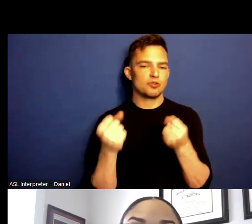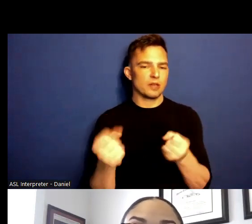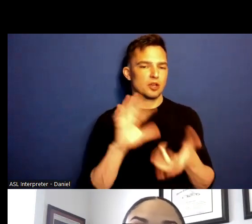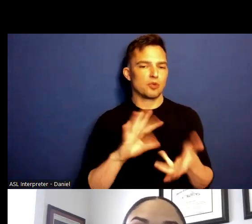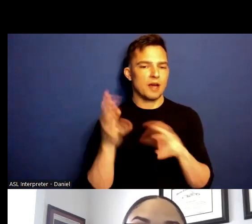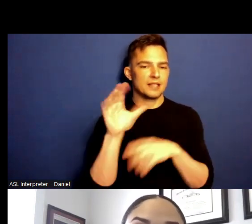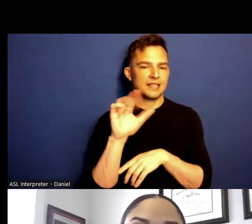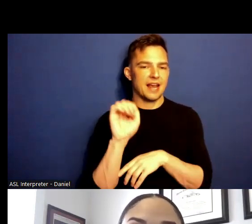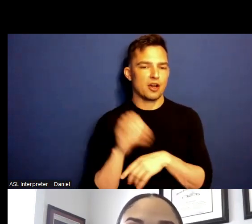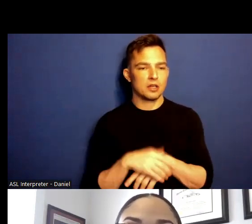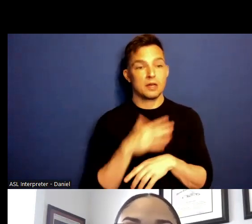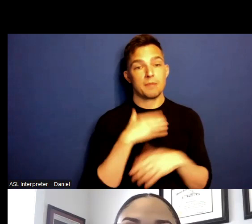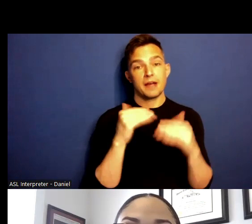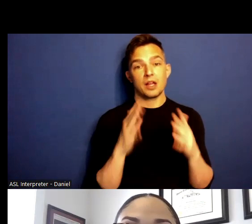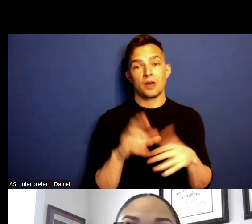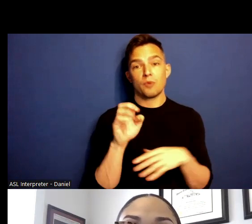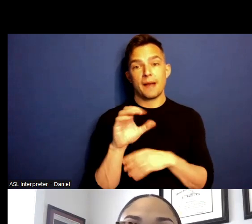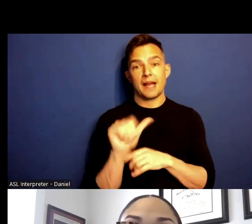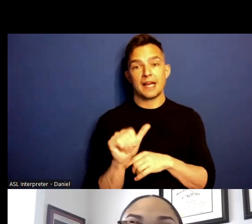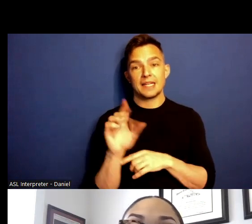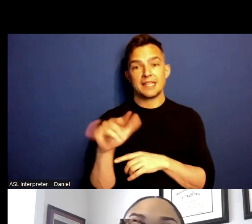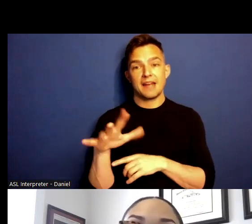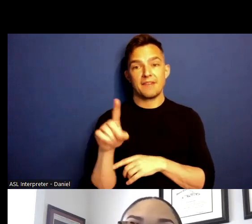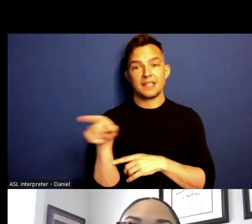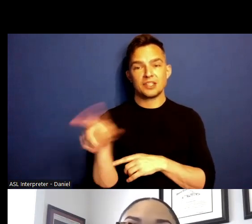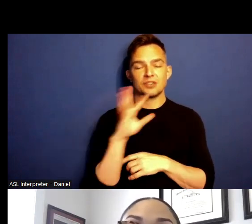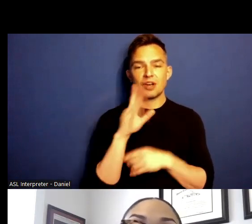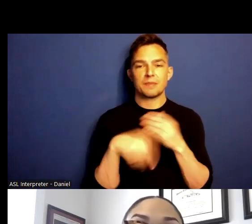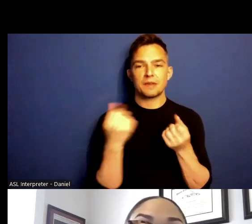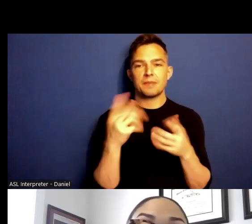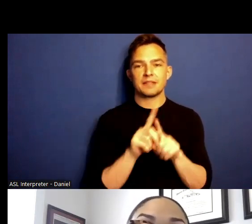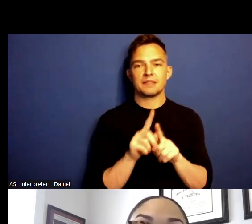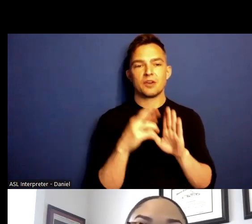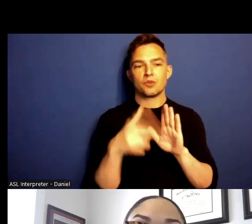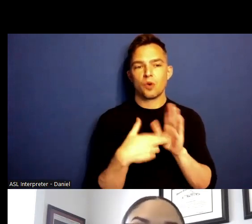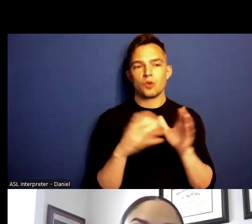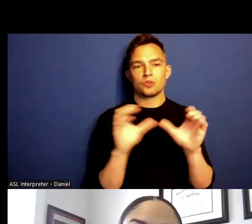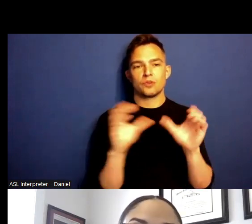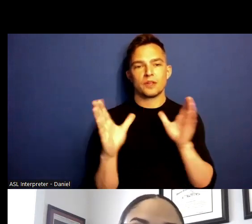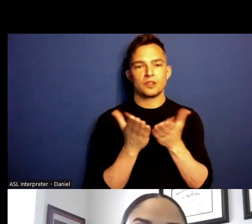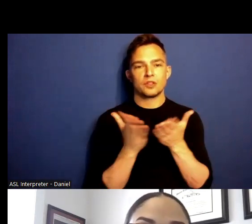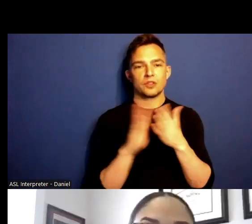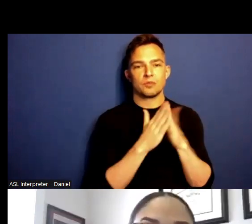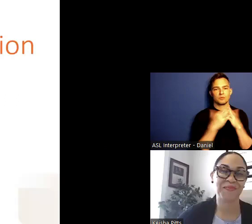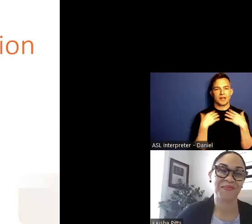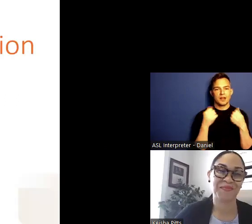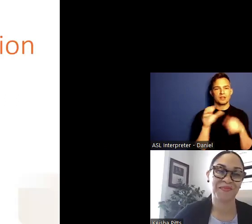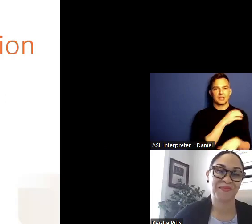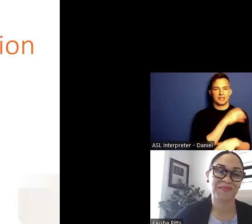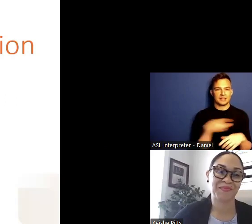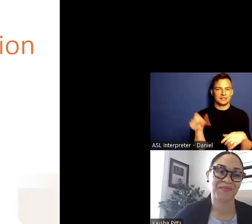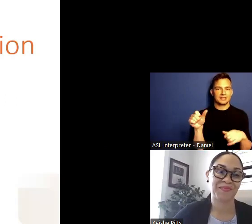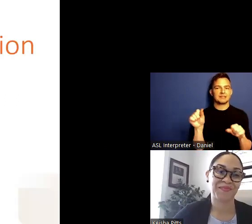My colleague, Rebecca David, is now going to talk about the many roles certified community behavioral health clinics can play.